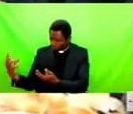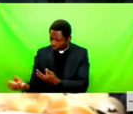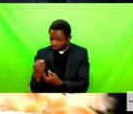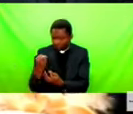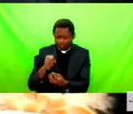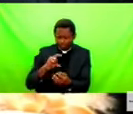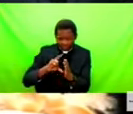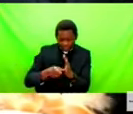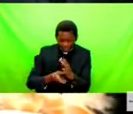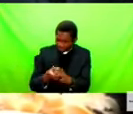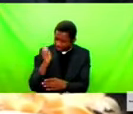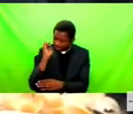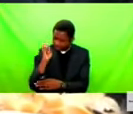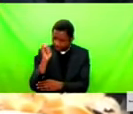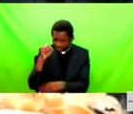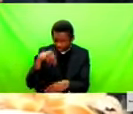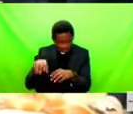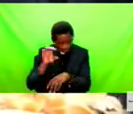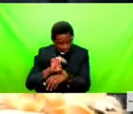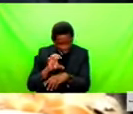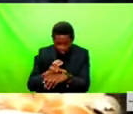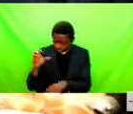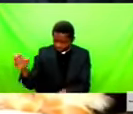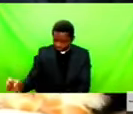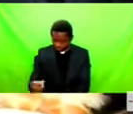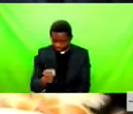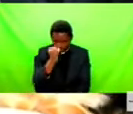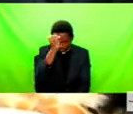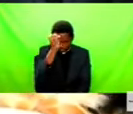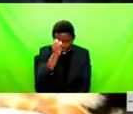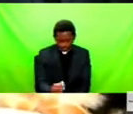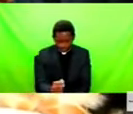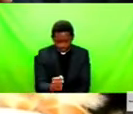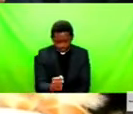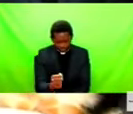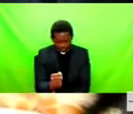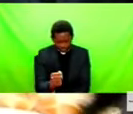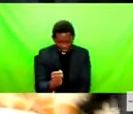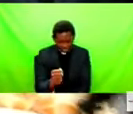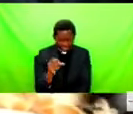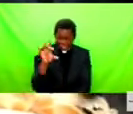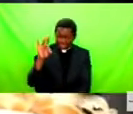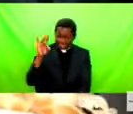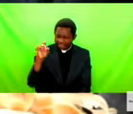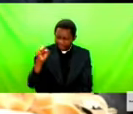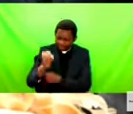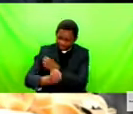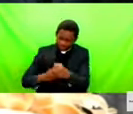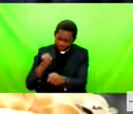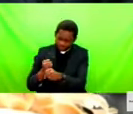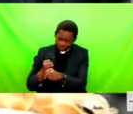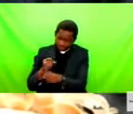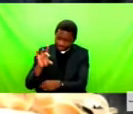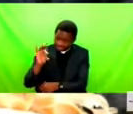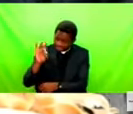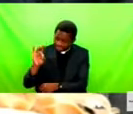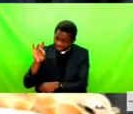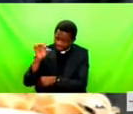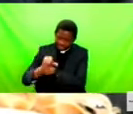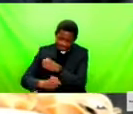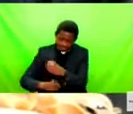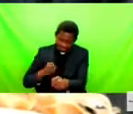Ewa Surimun Udene Tsia no Nemfiung or Triachi Udene Juma